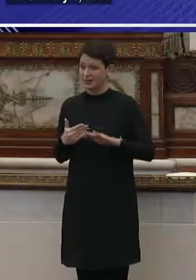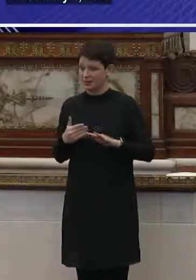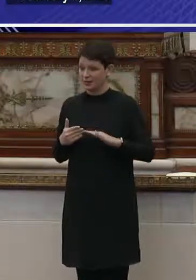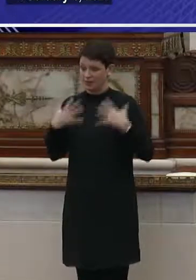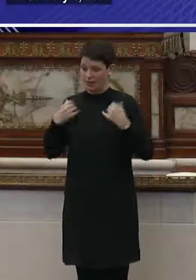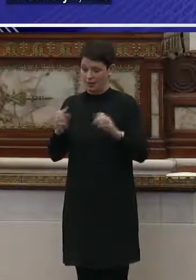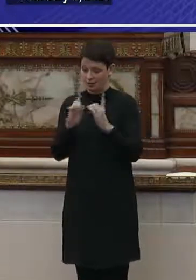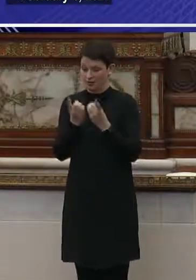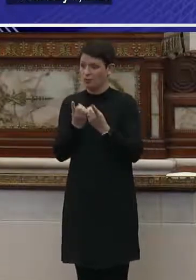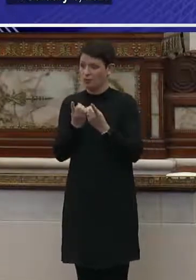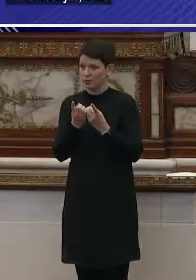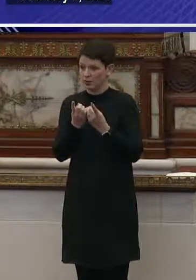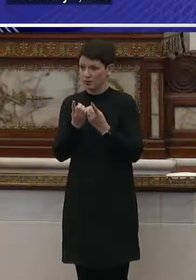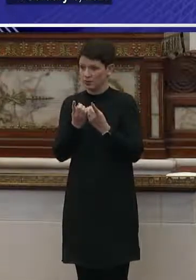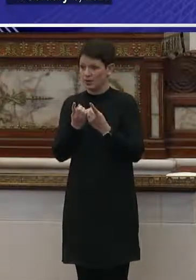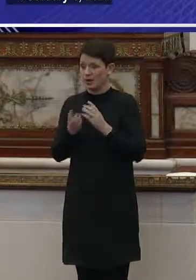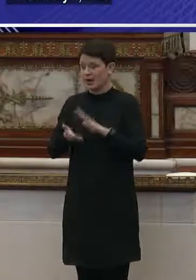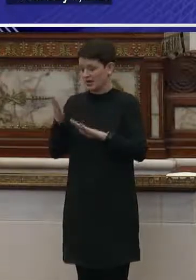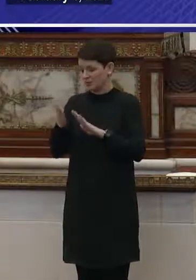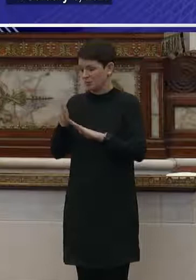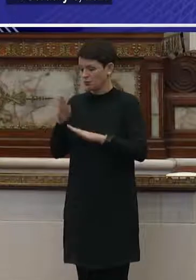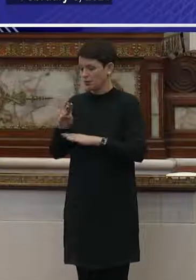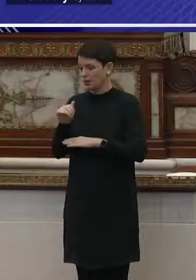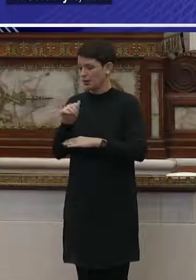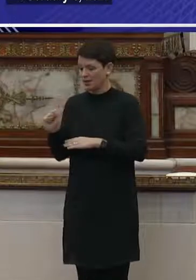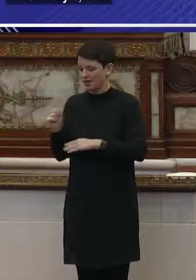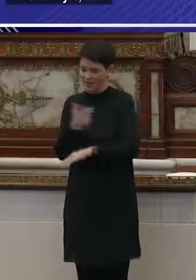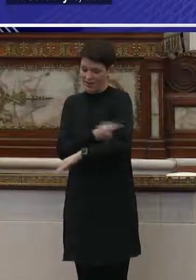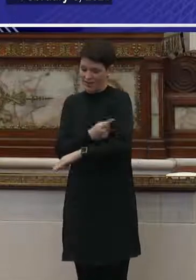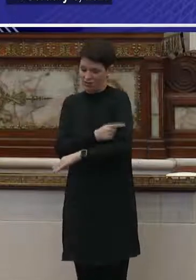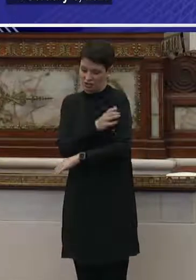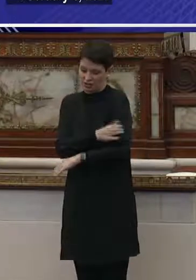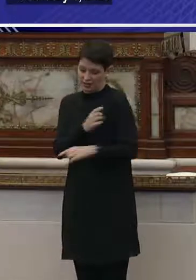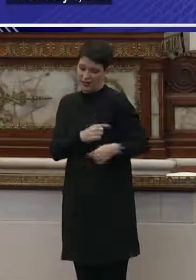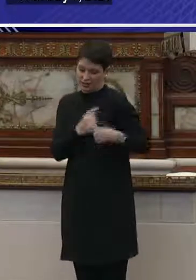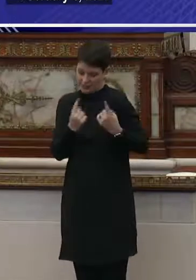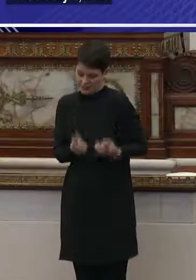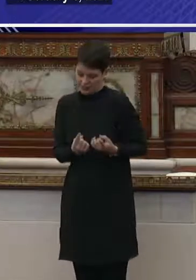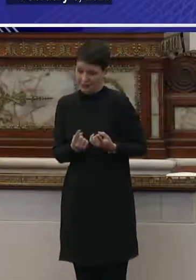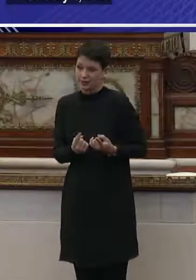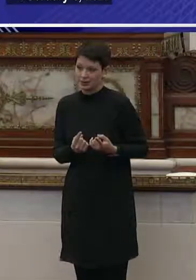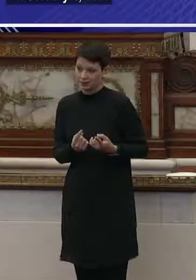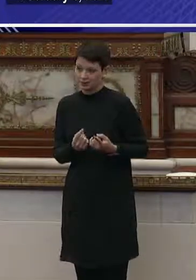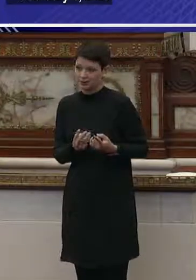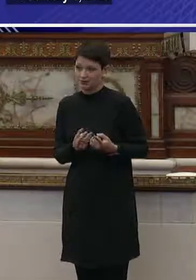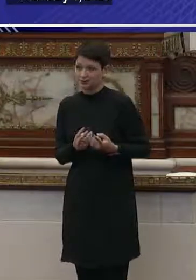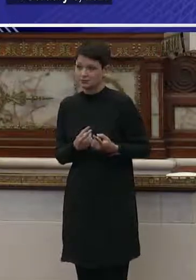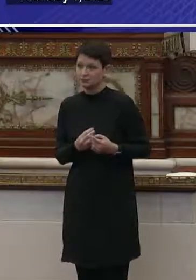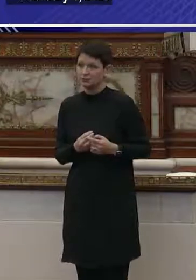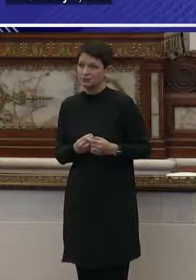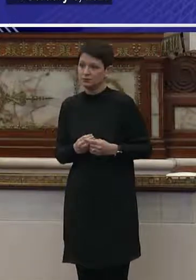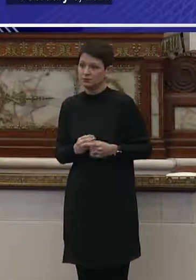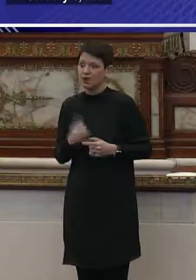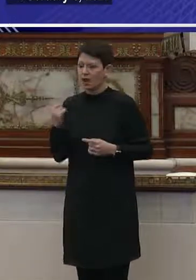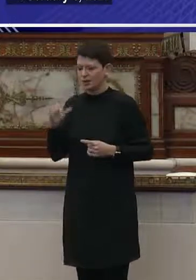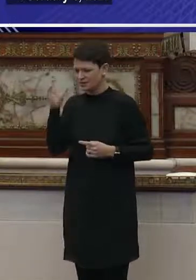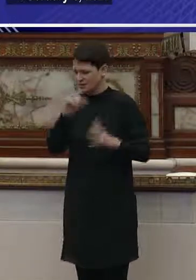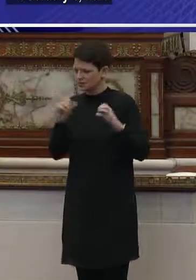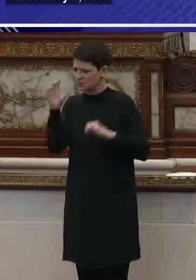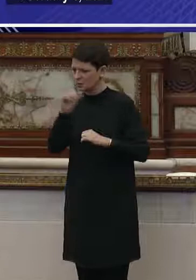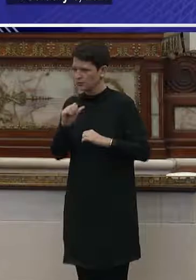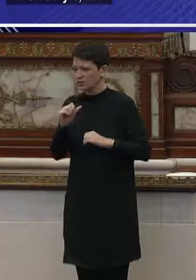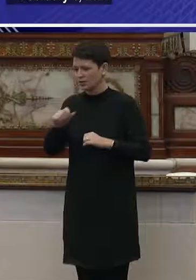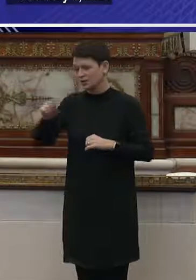health department has been running mass vaccination clinics. And so there was always an assumption that there would be